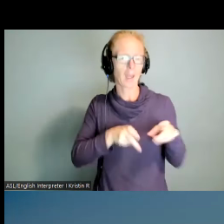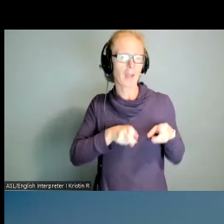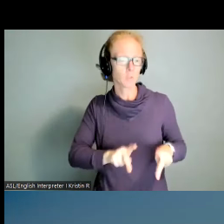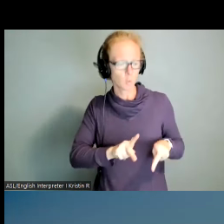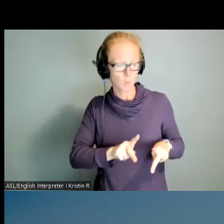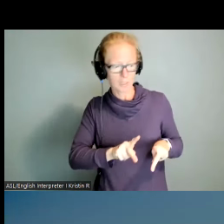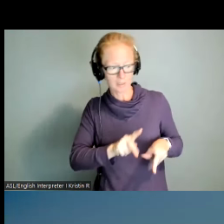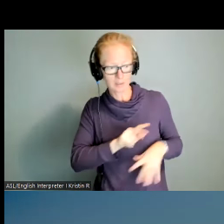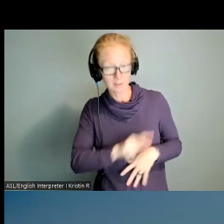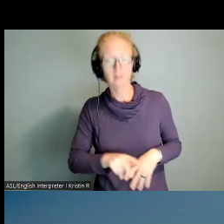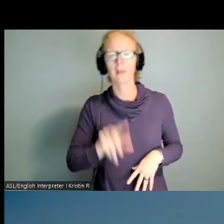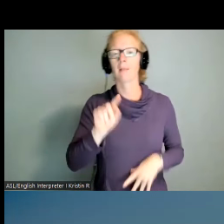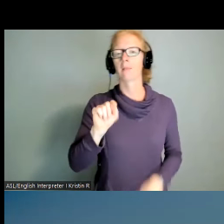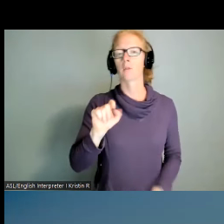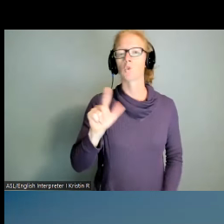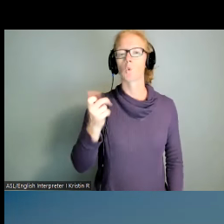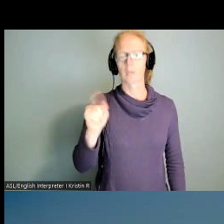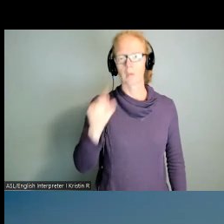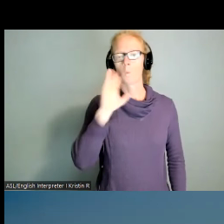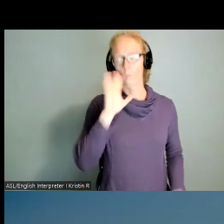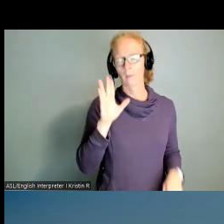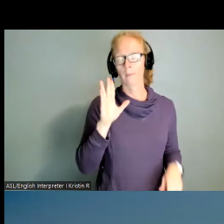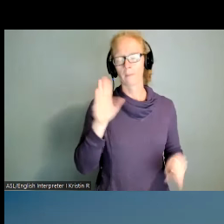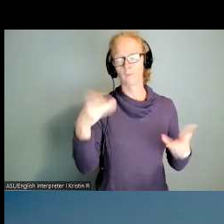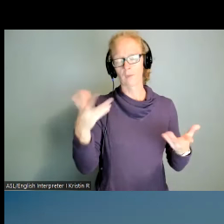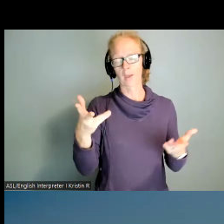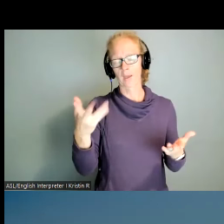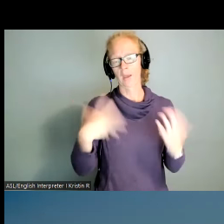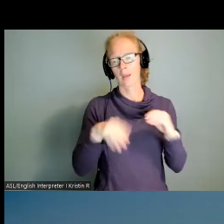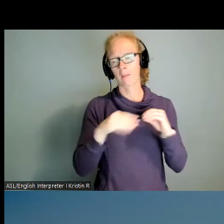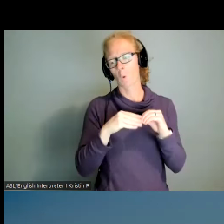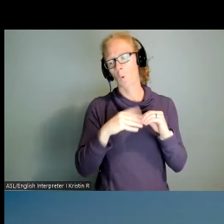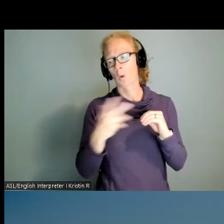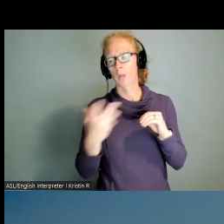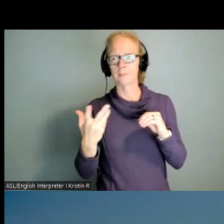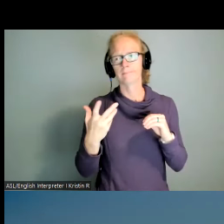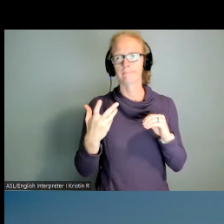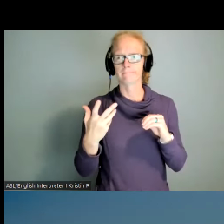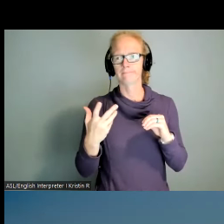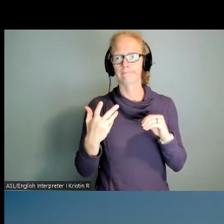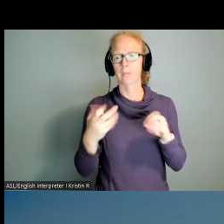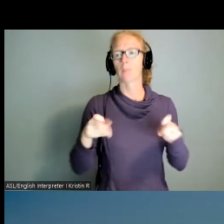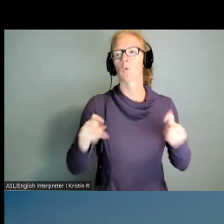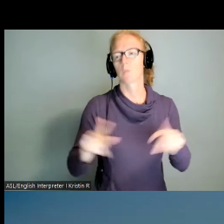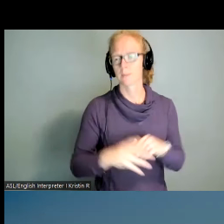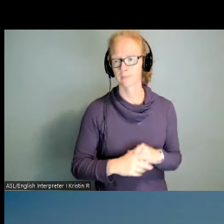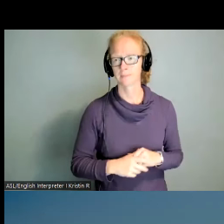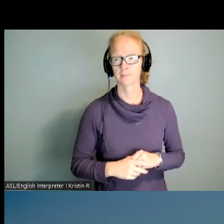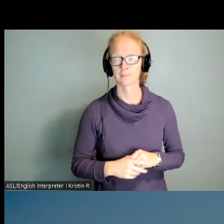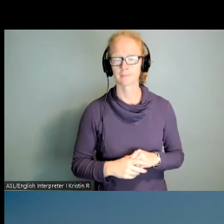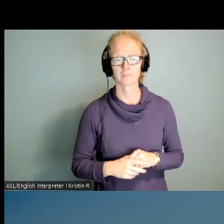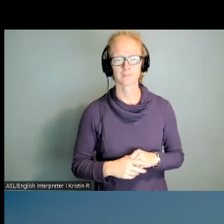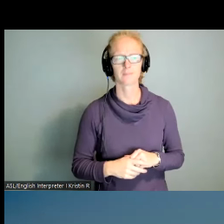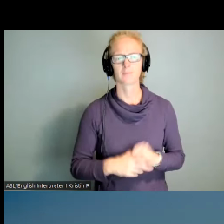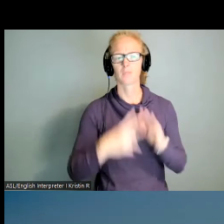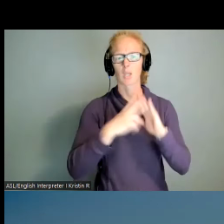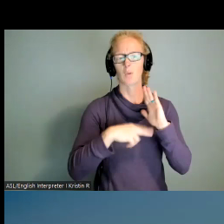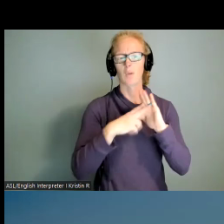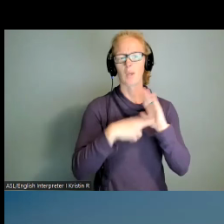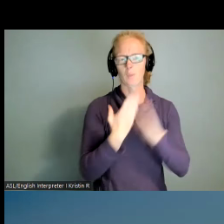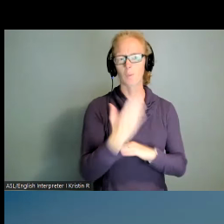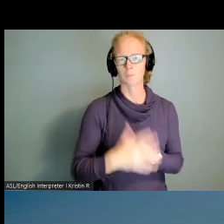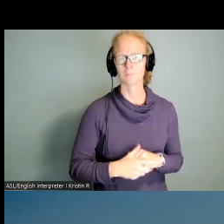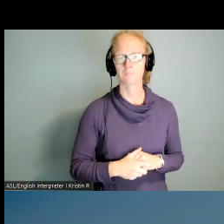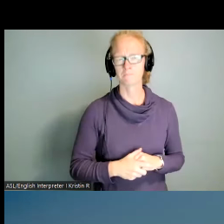Our toolkit does provide some opportunities and what they are, so you can read through those. You